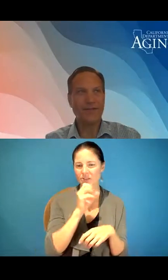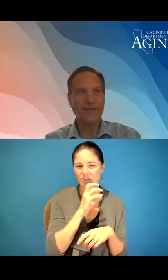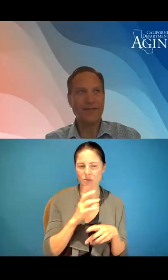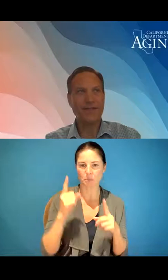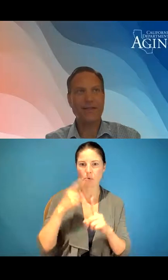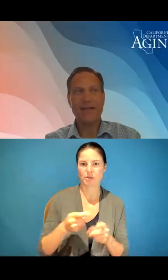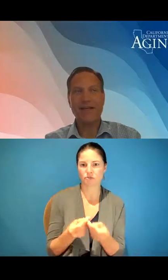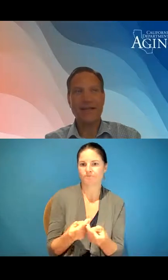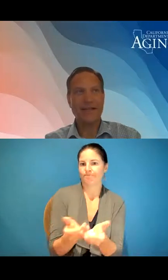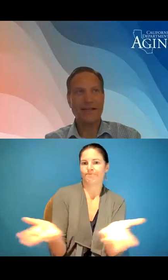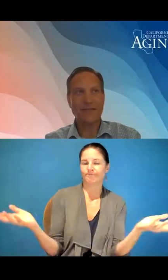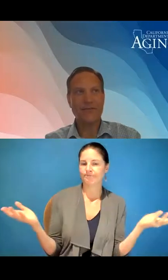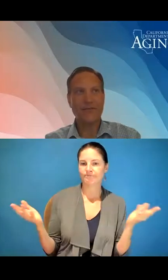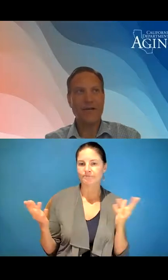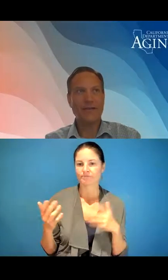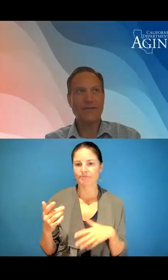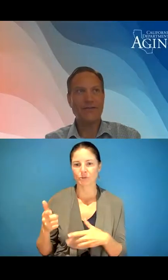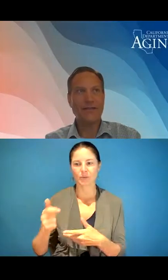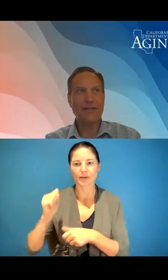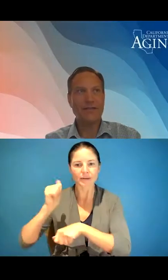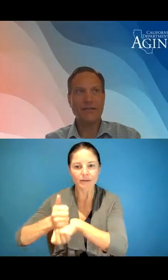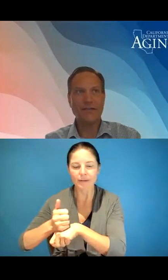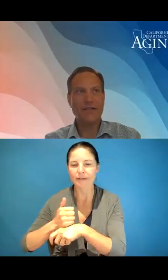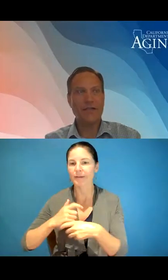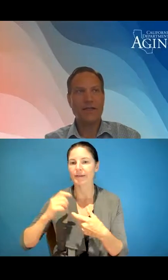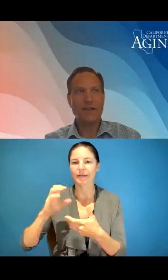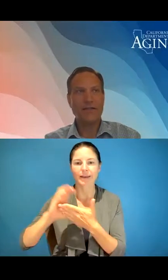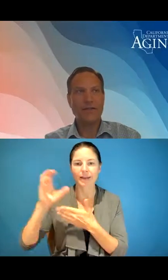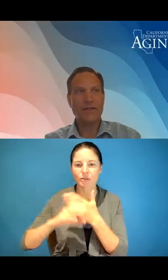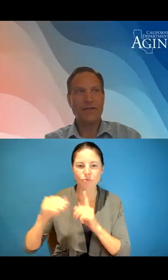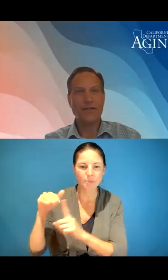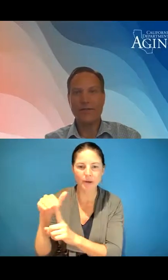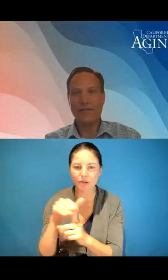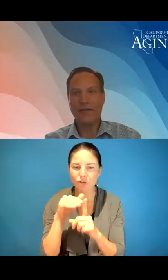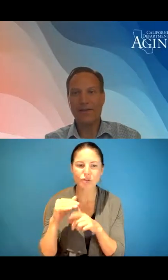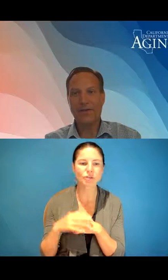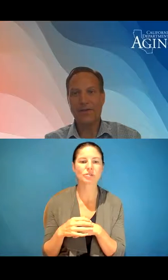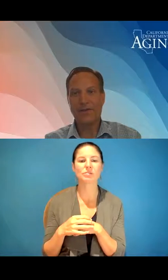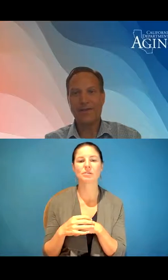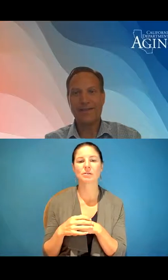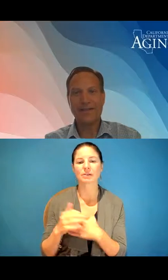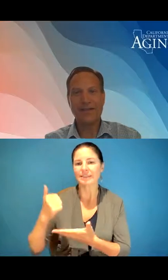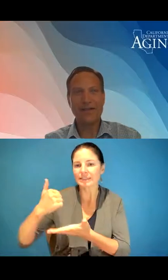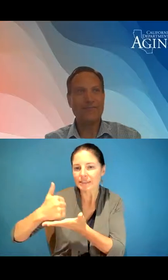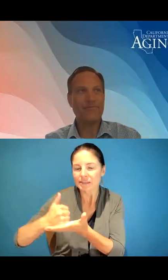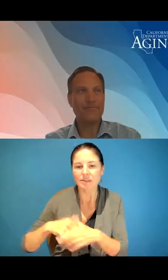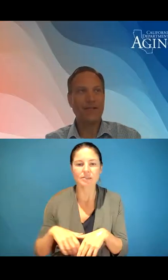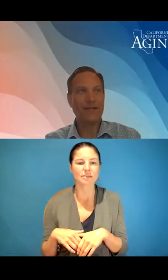information assistance, setting calendar reminders, and just doing something as simple as making a phone call, you